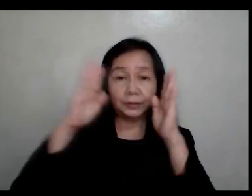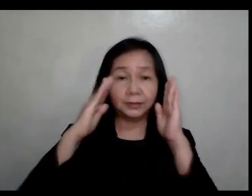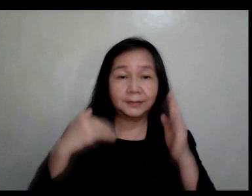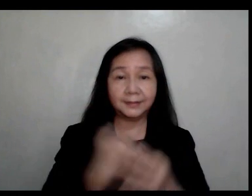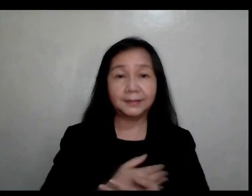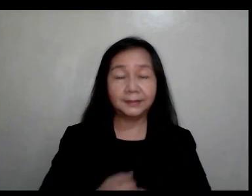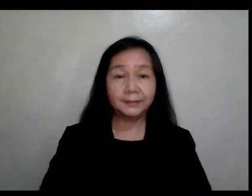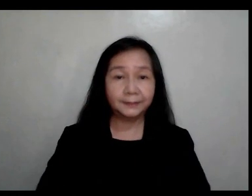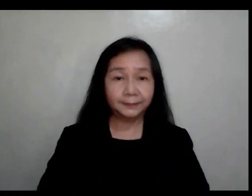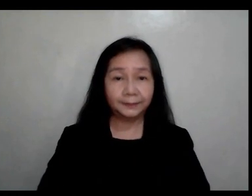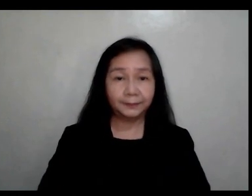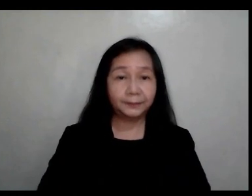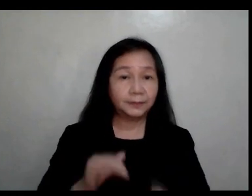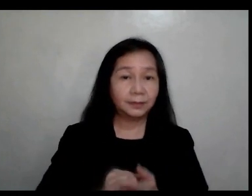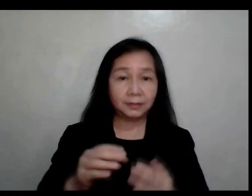Father, hear us.